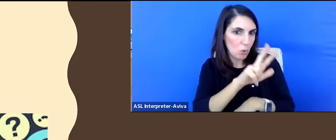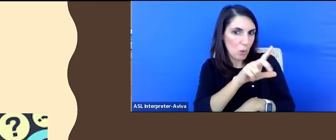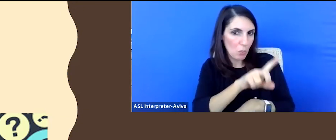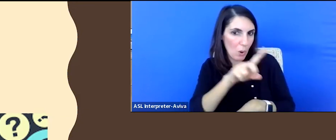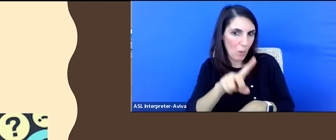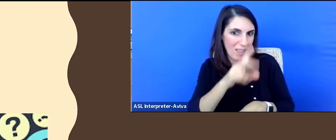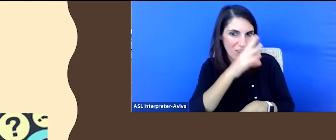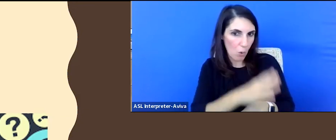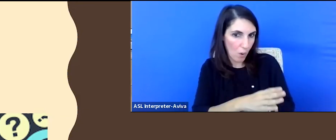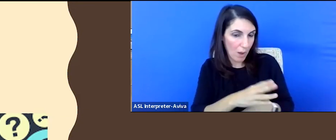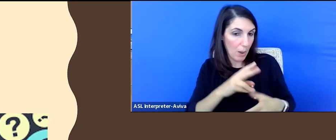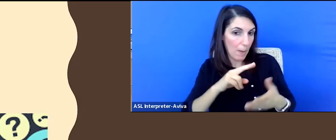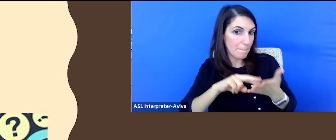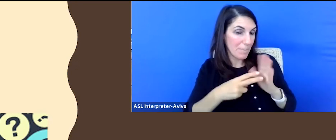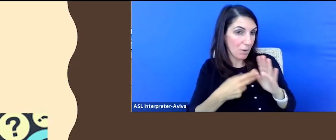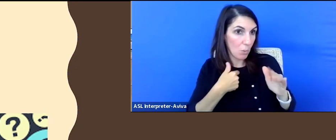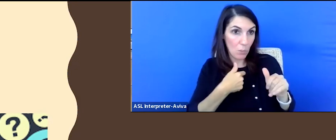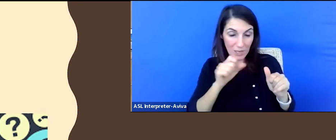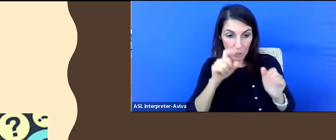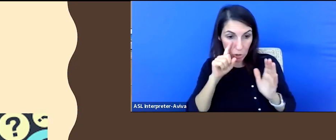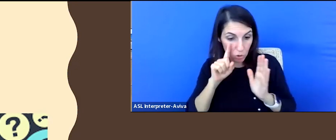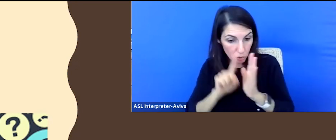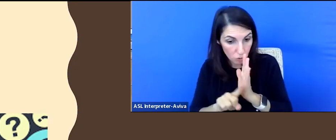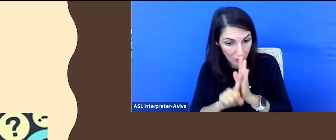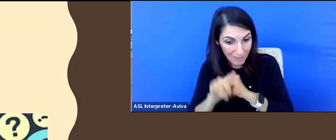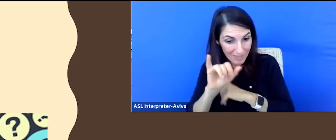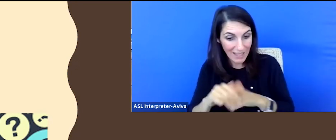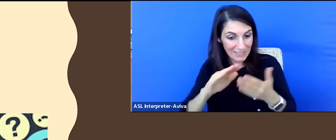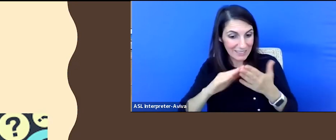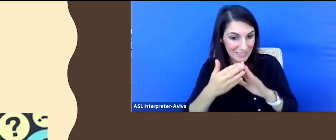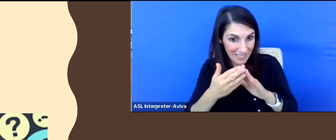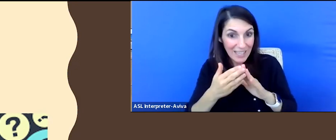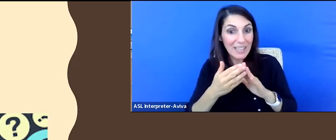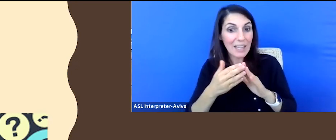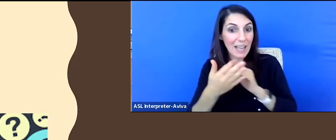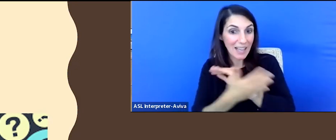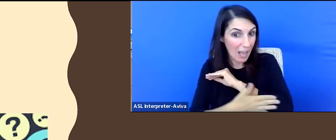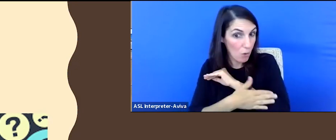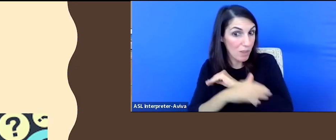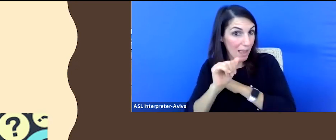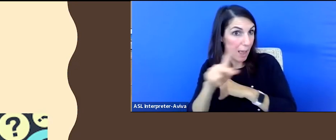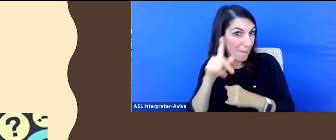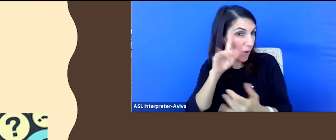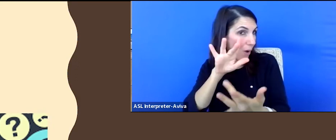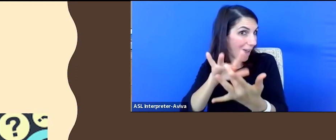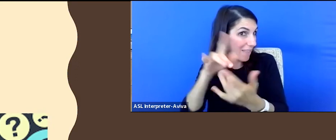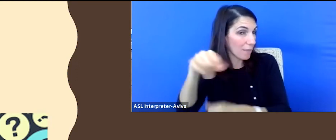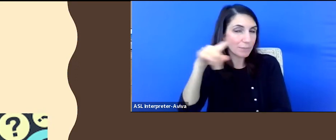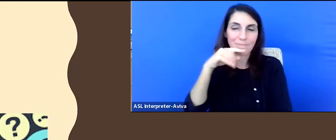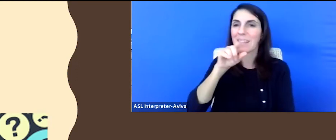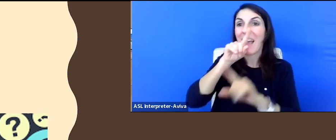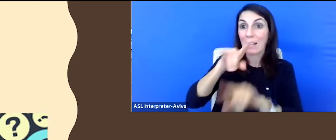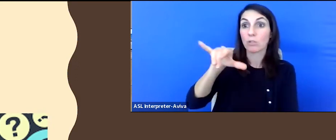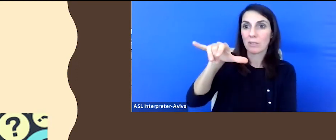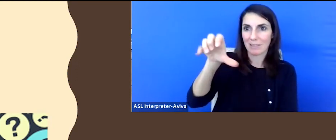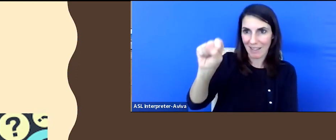direct, we need to look up those cities, county apps to contact them. Yes, unfortunately, yes.